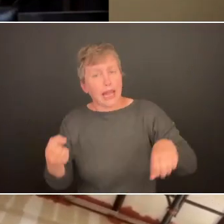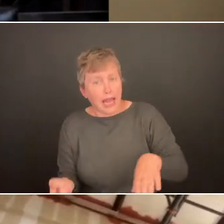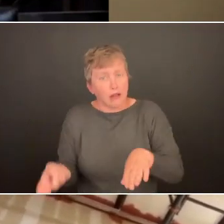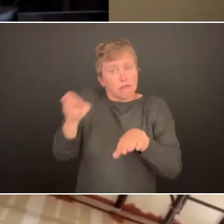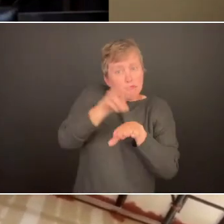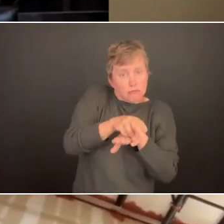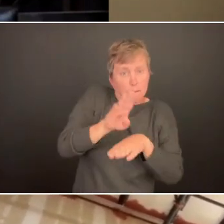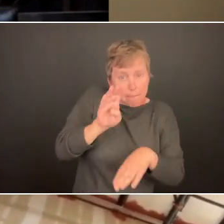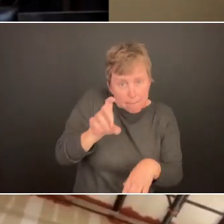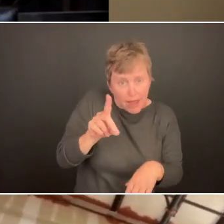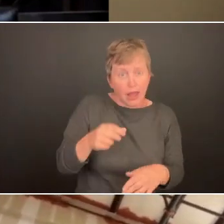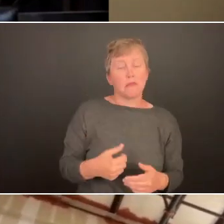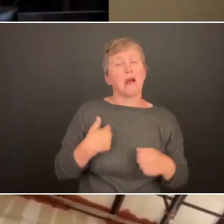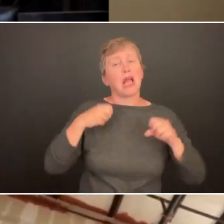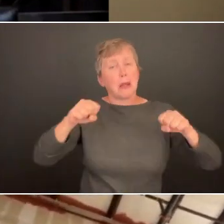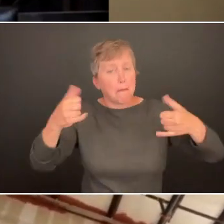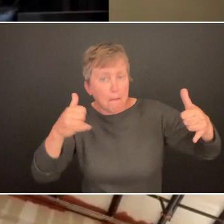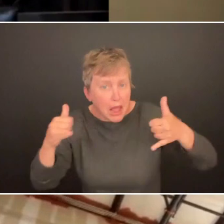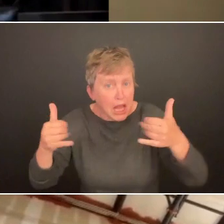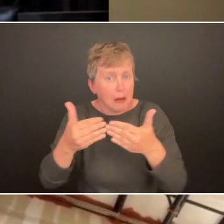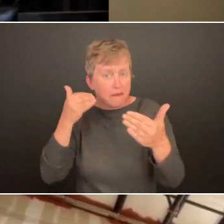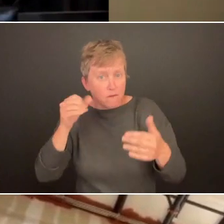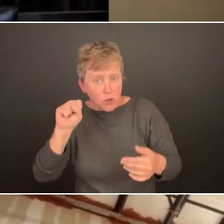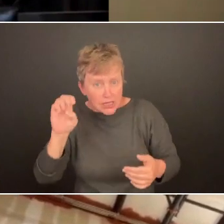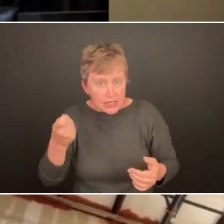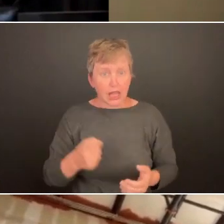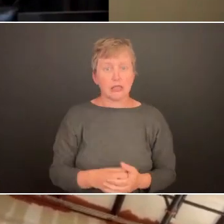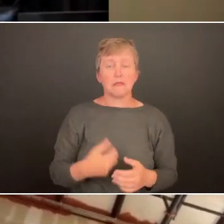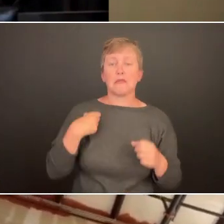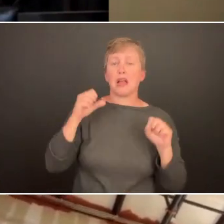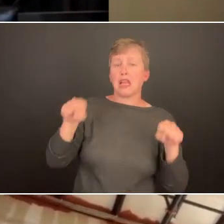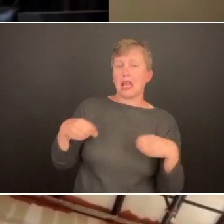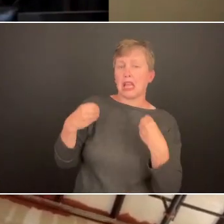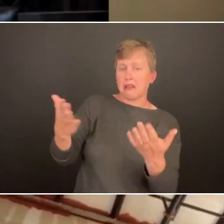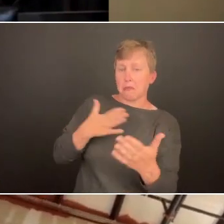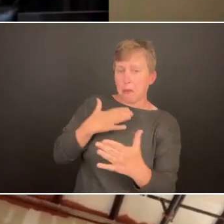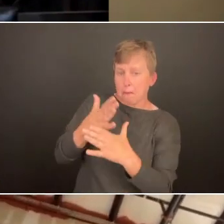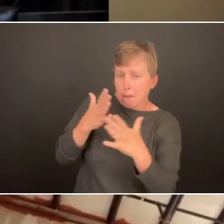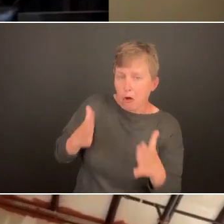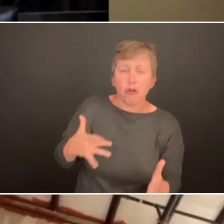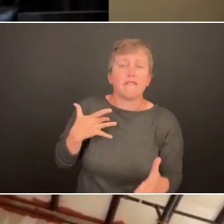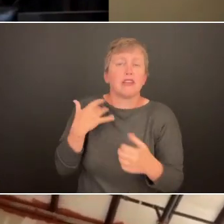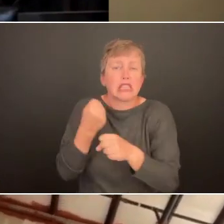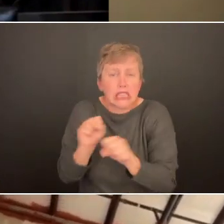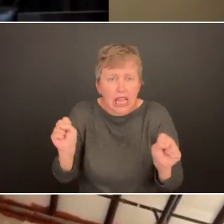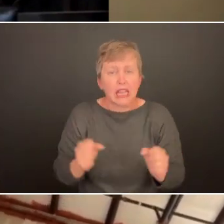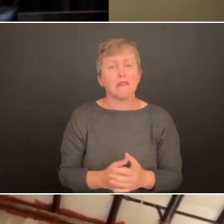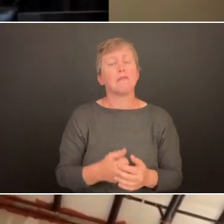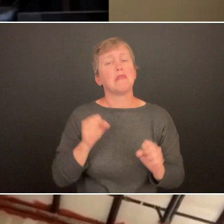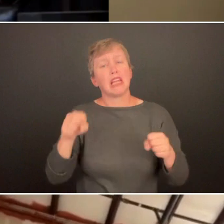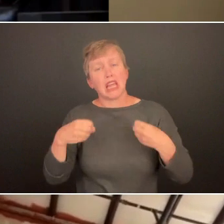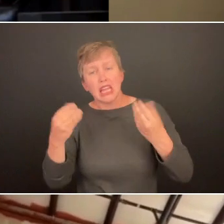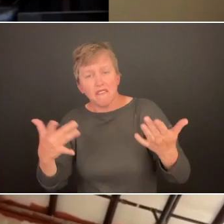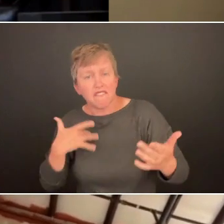know I can get into bed and I can have and perform foreplay and provide